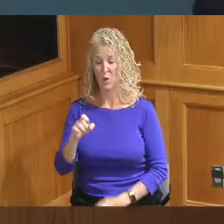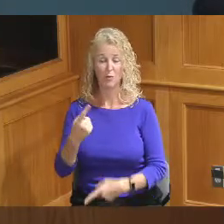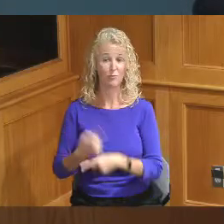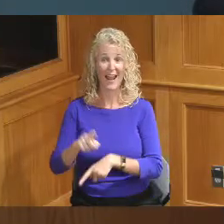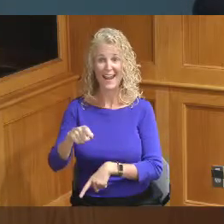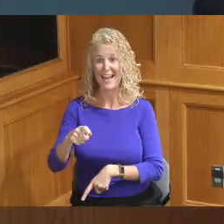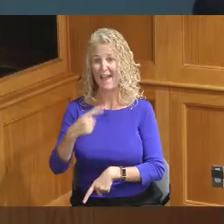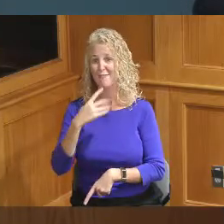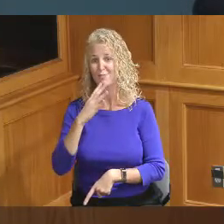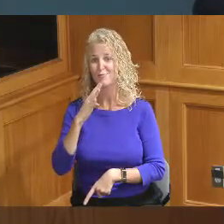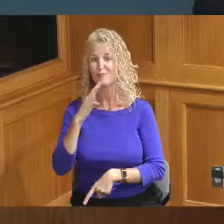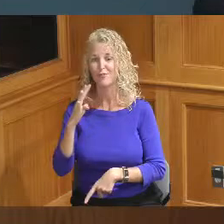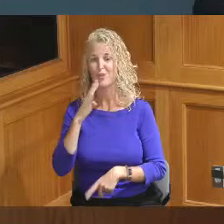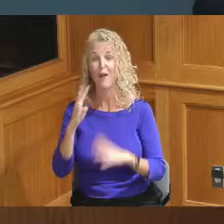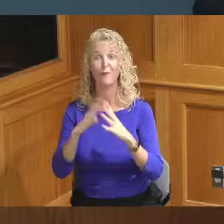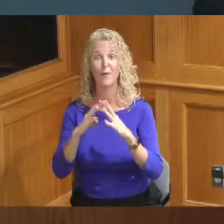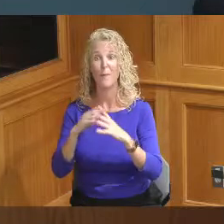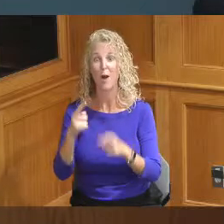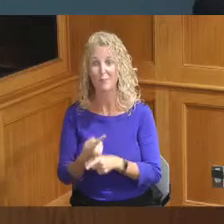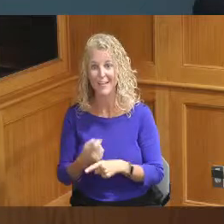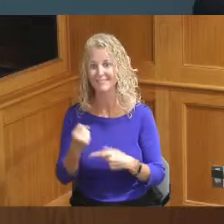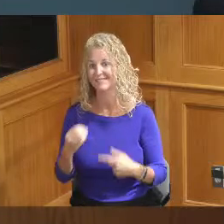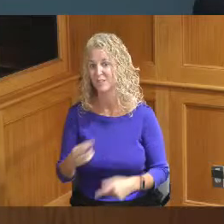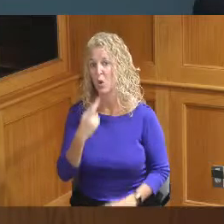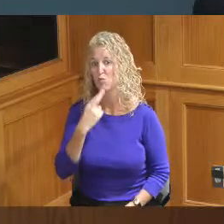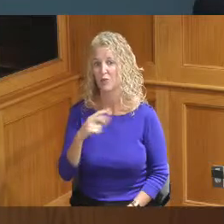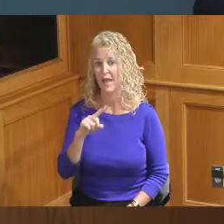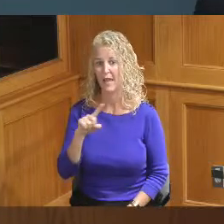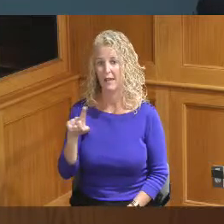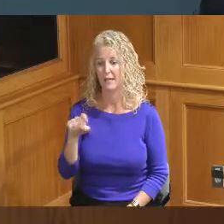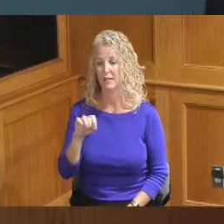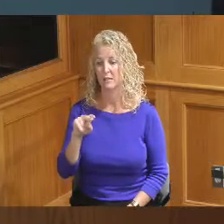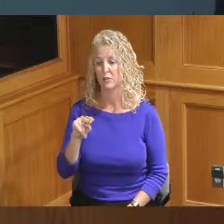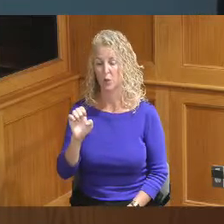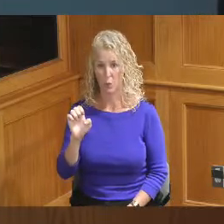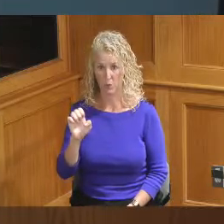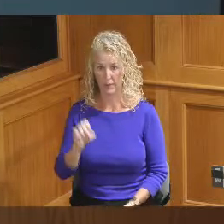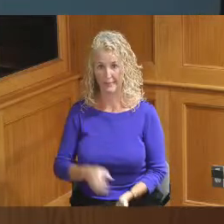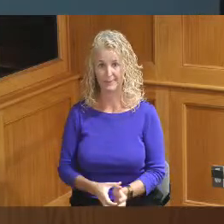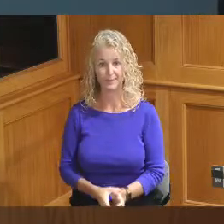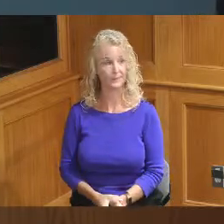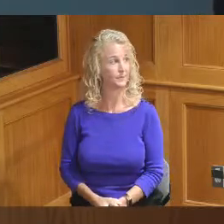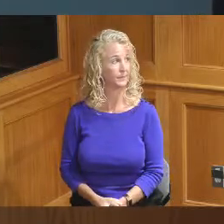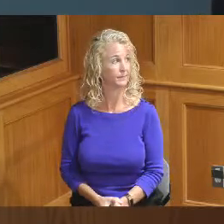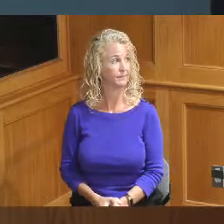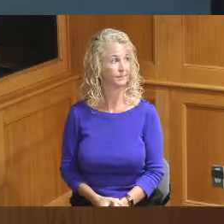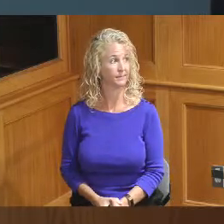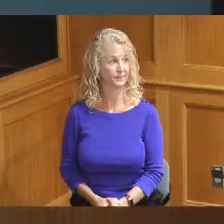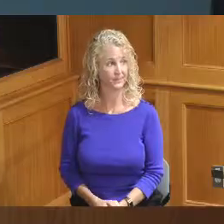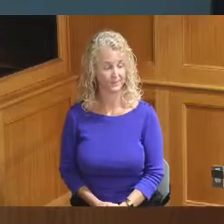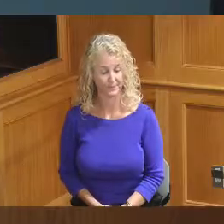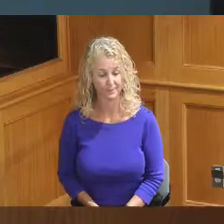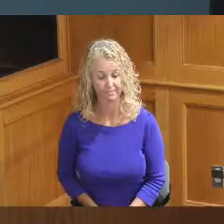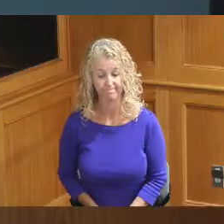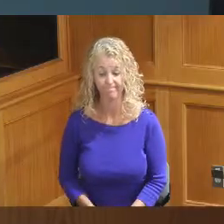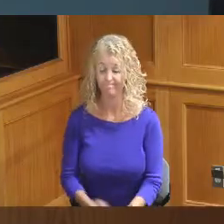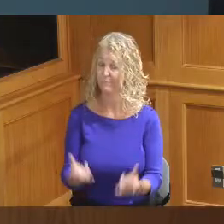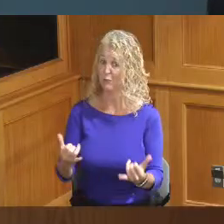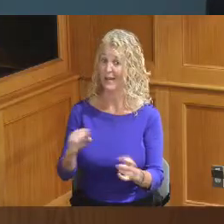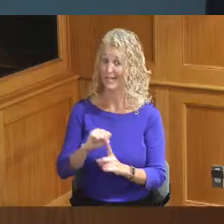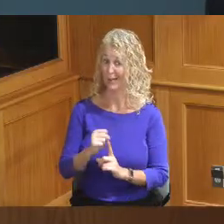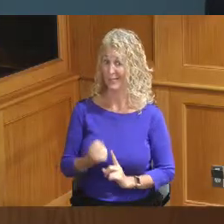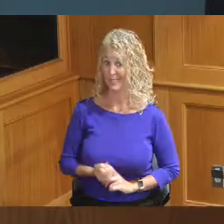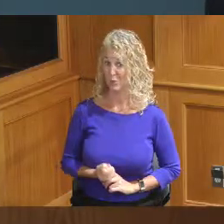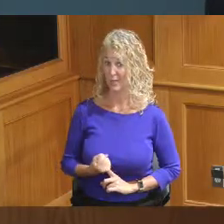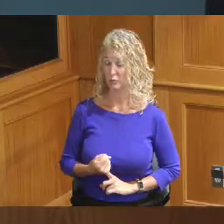football reference. So we're in the red zone, but we're in a situation where we want a